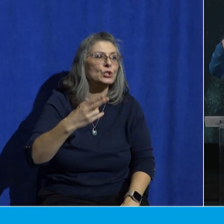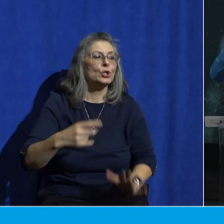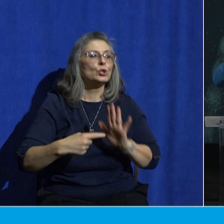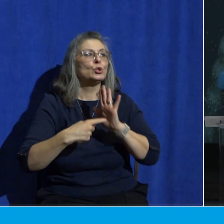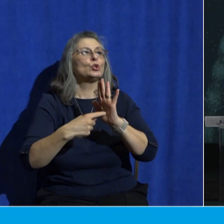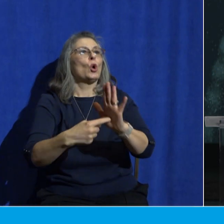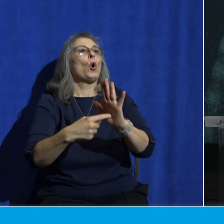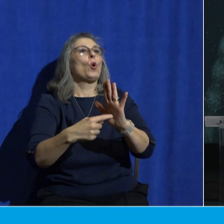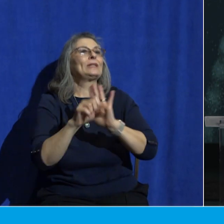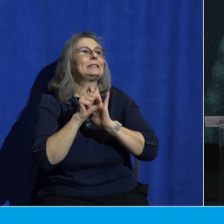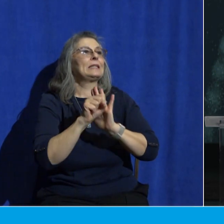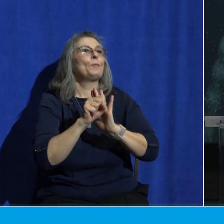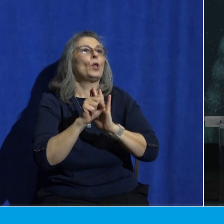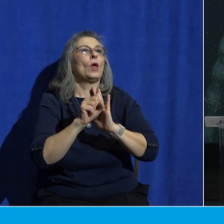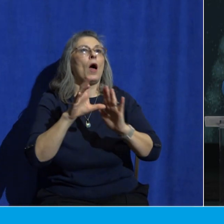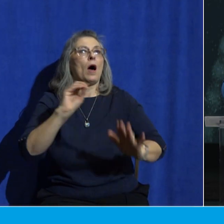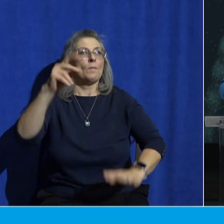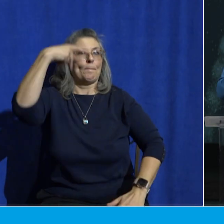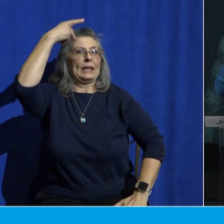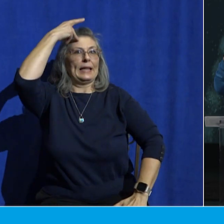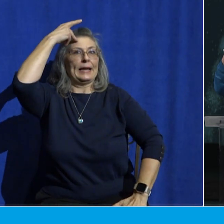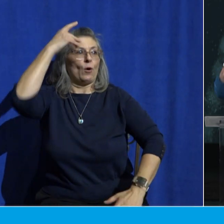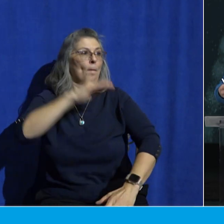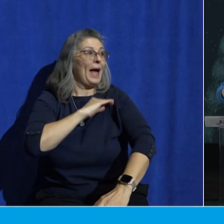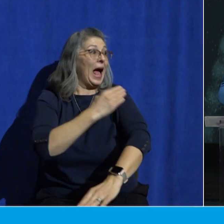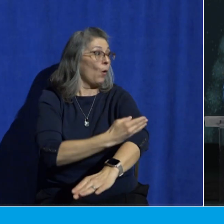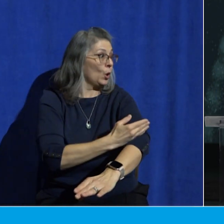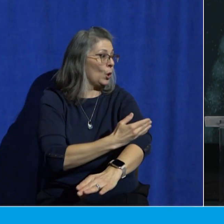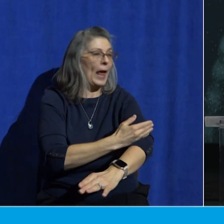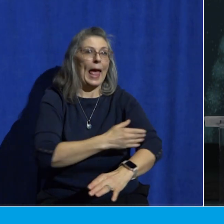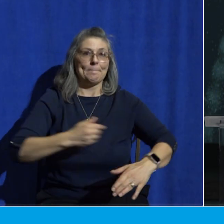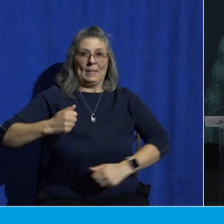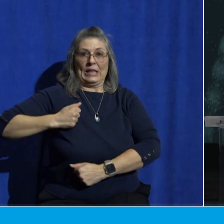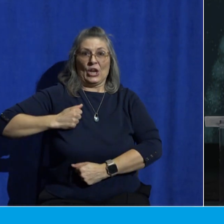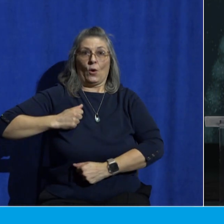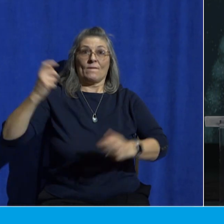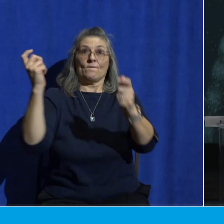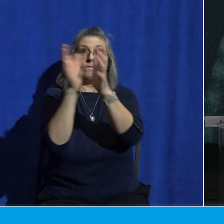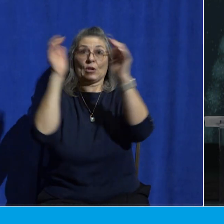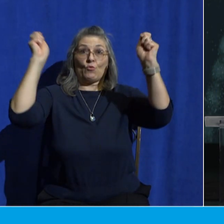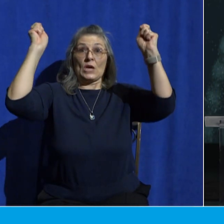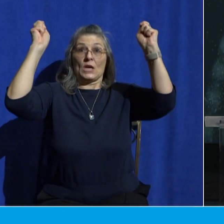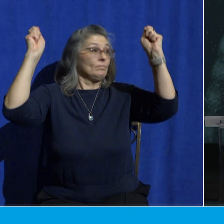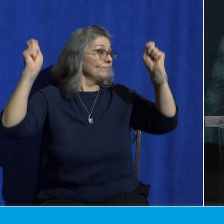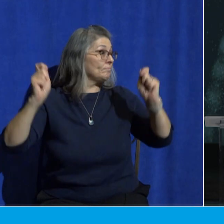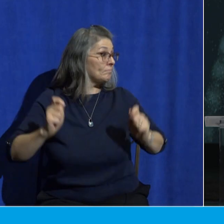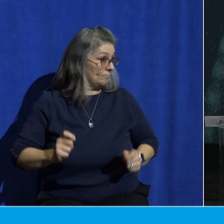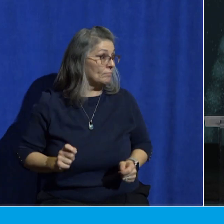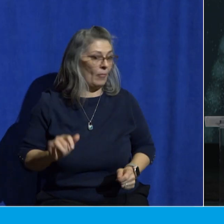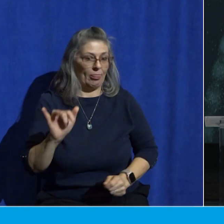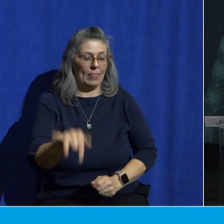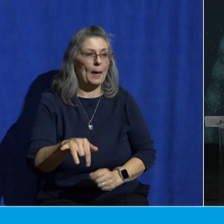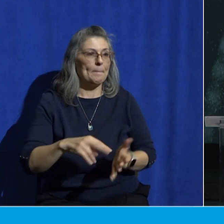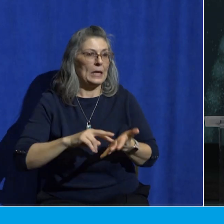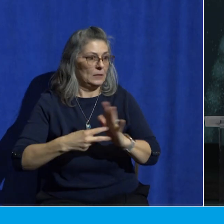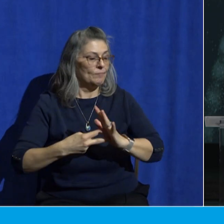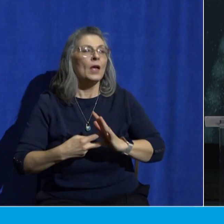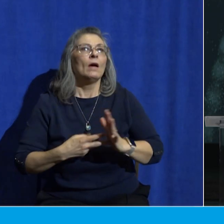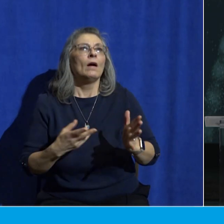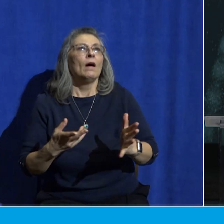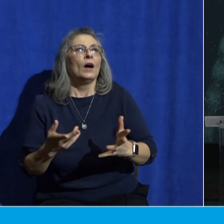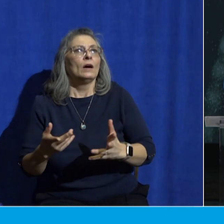might and military victory. A generation before